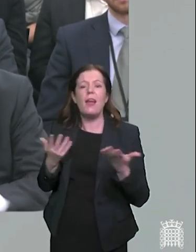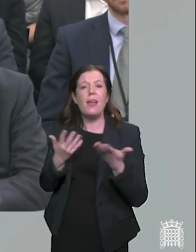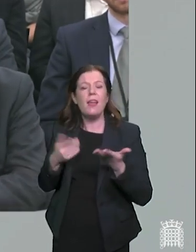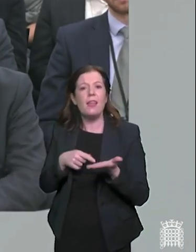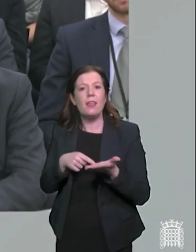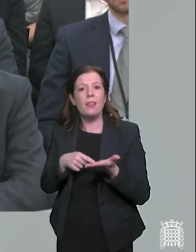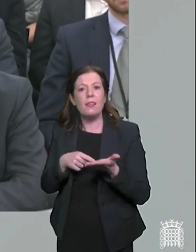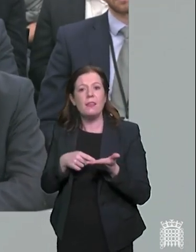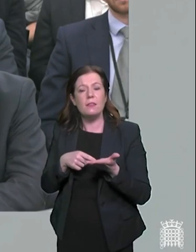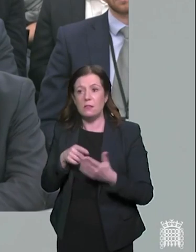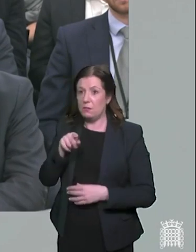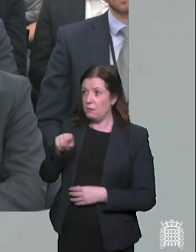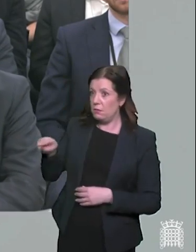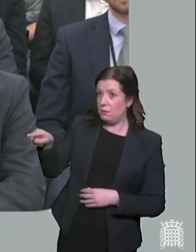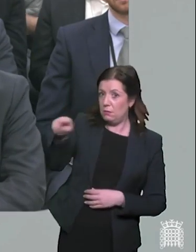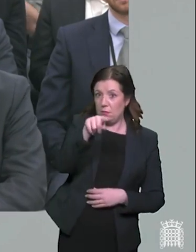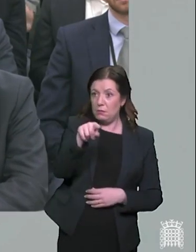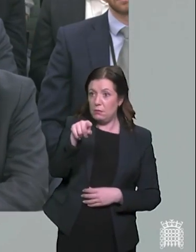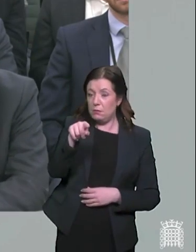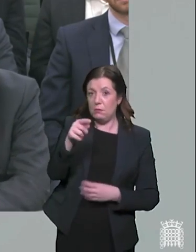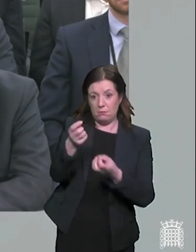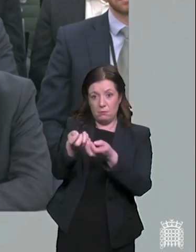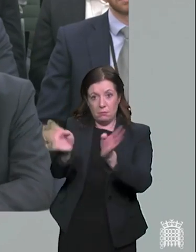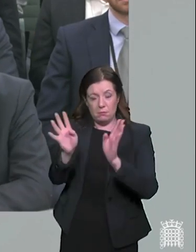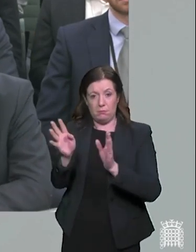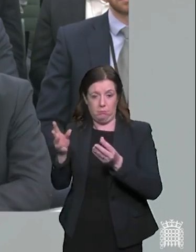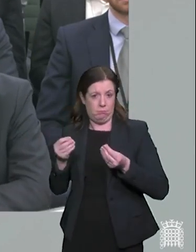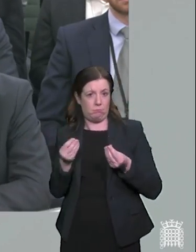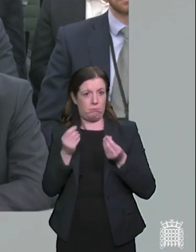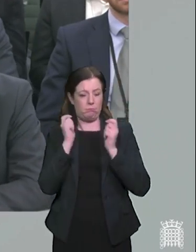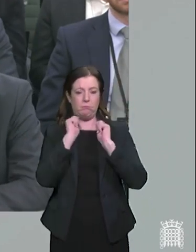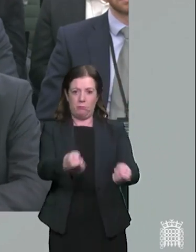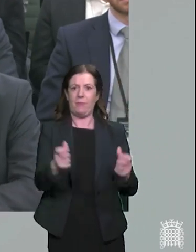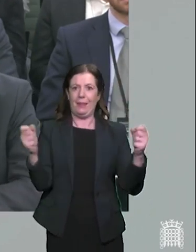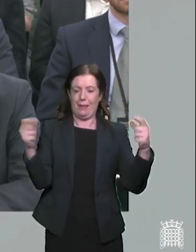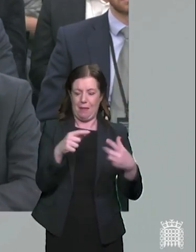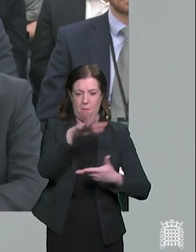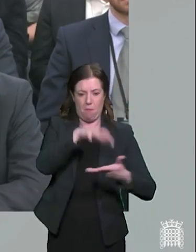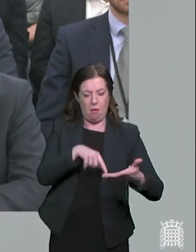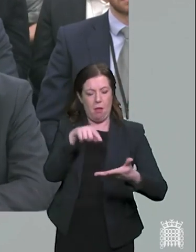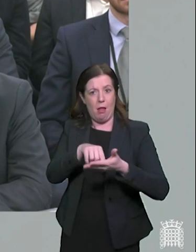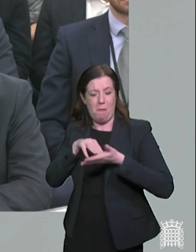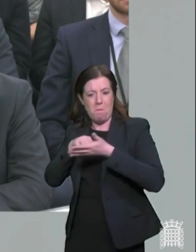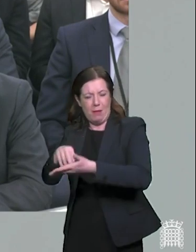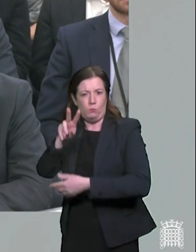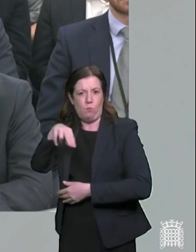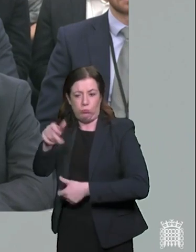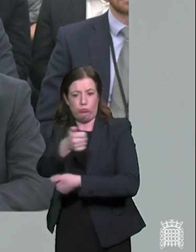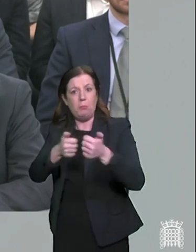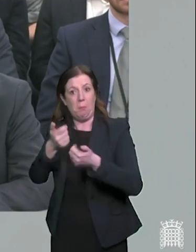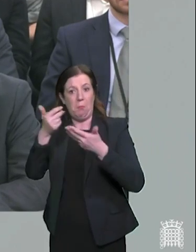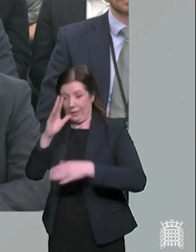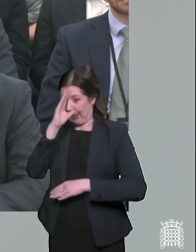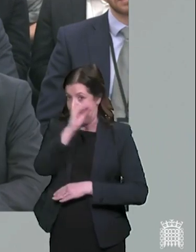would be one thing if the committee had come here today and said, look, here are the emails or here are the WhatsApps that show that you were warned about